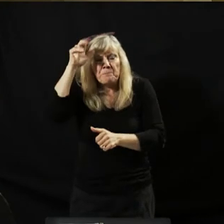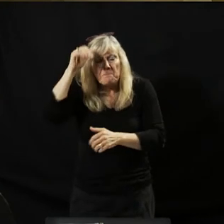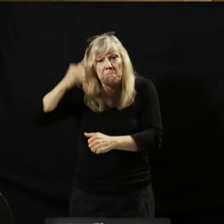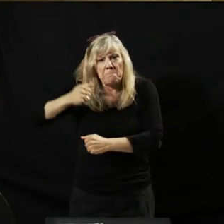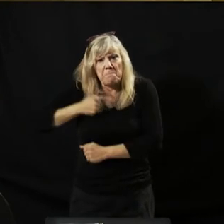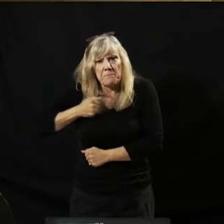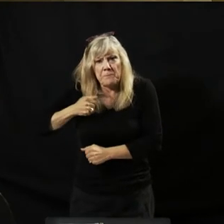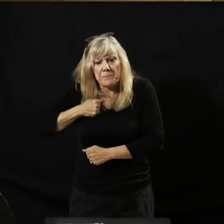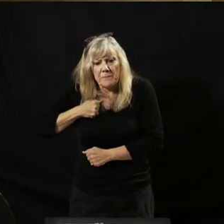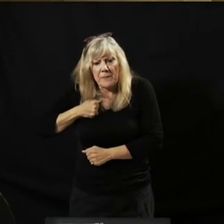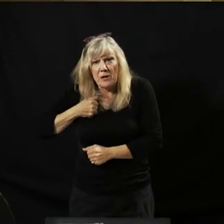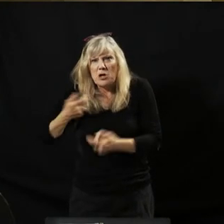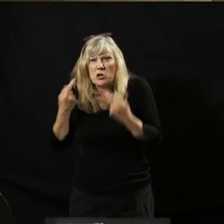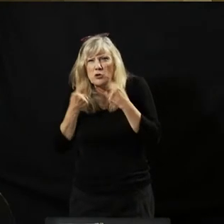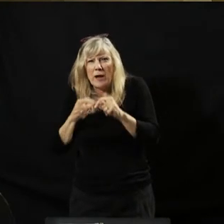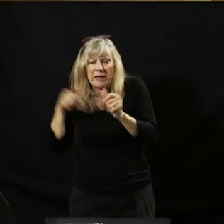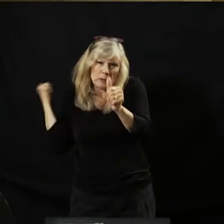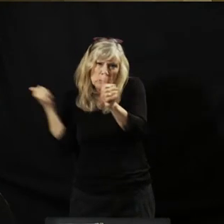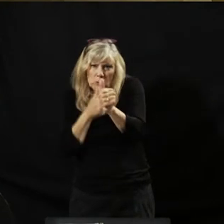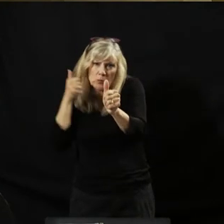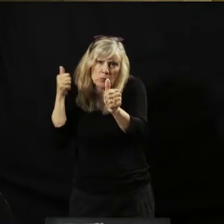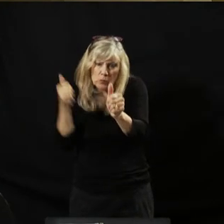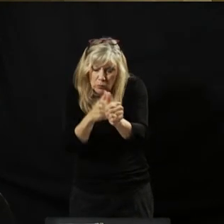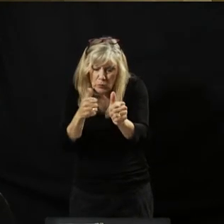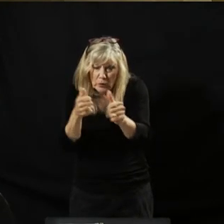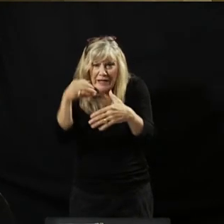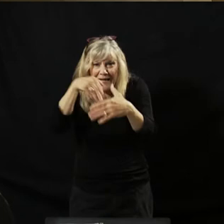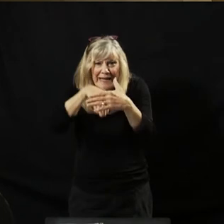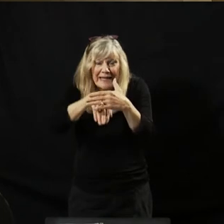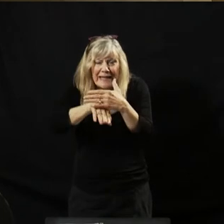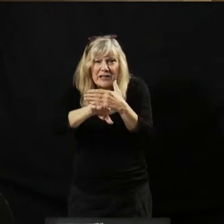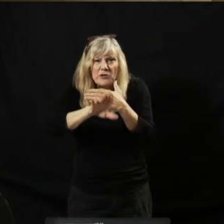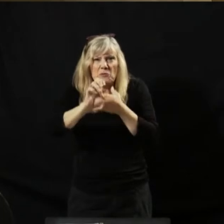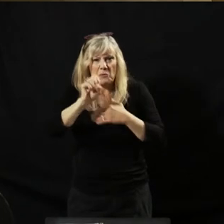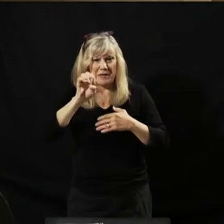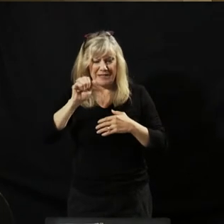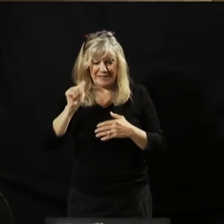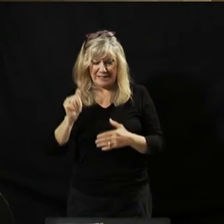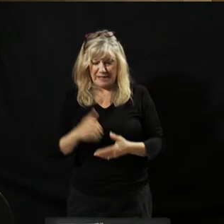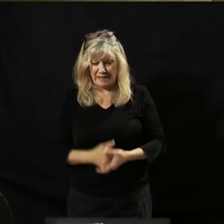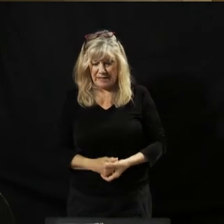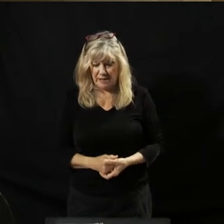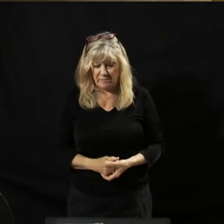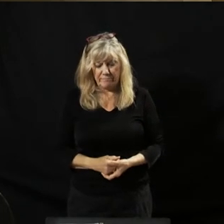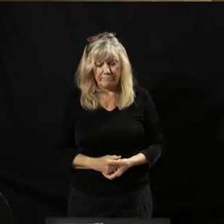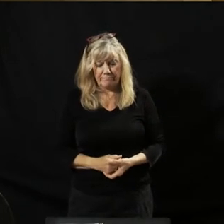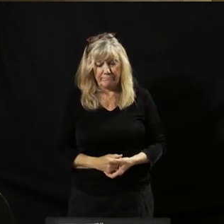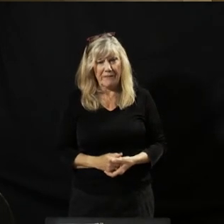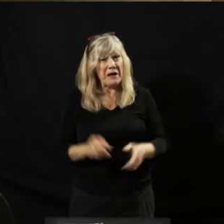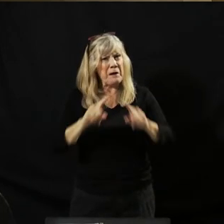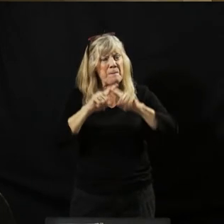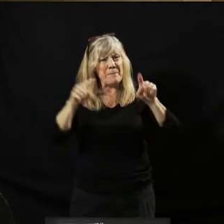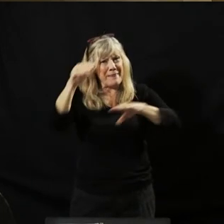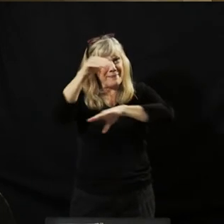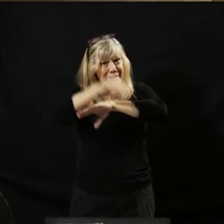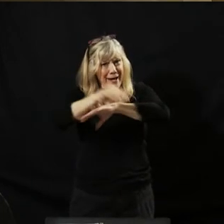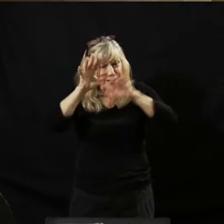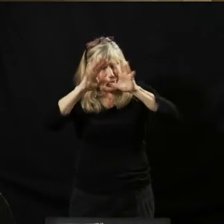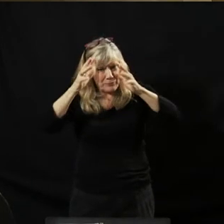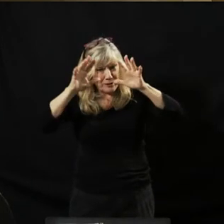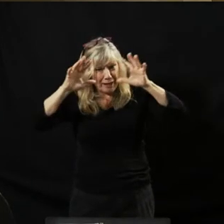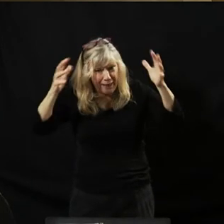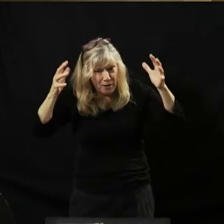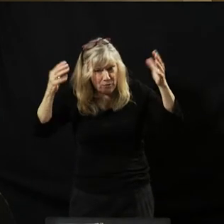charioteers went after them, right into the midst of the sea. In the night watch, just before